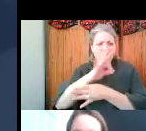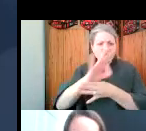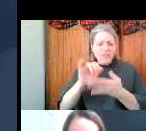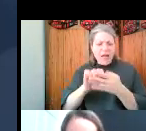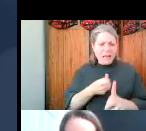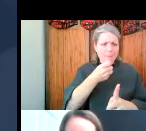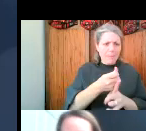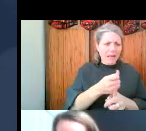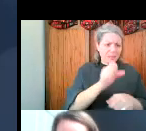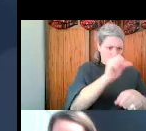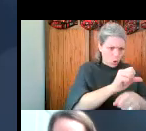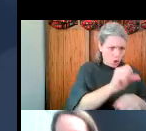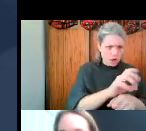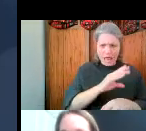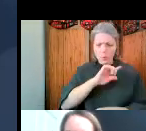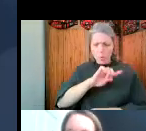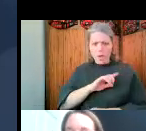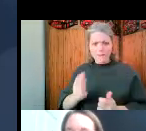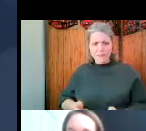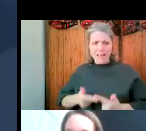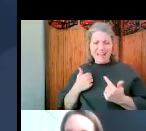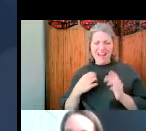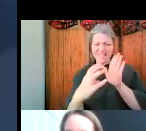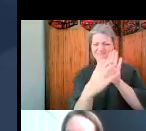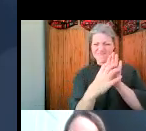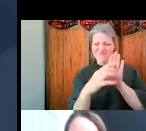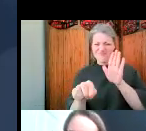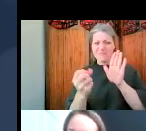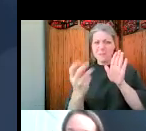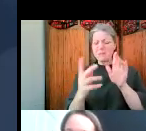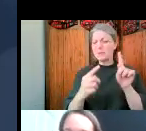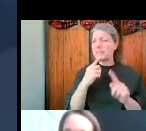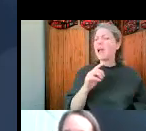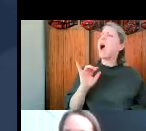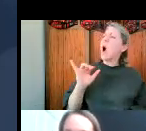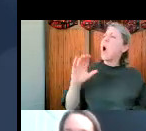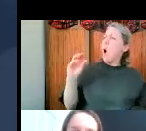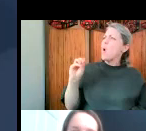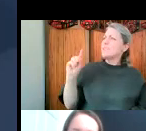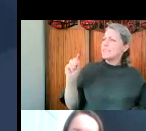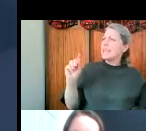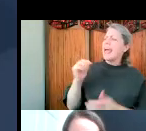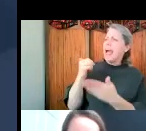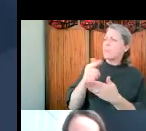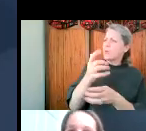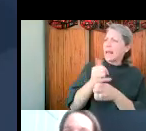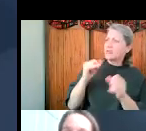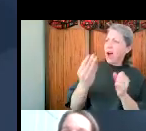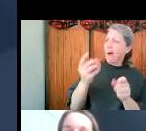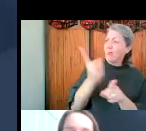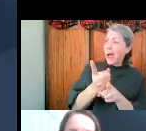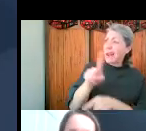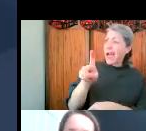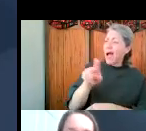quality of life. So here we have this meme where a lot of people will say like, oh, occupation, so that helps you get a job, right? But